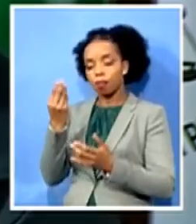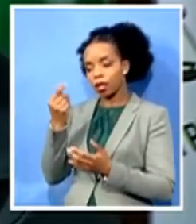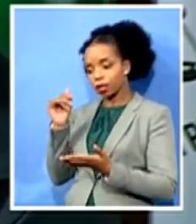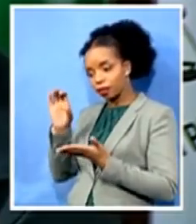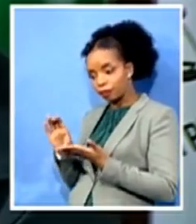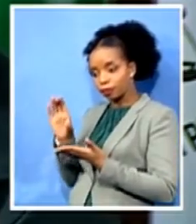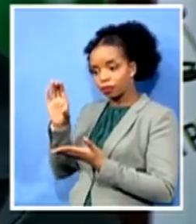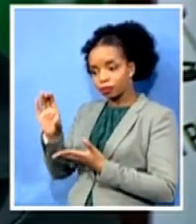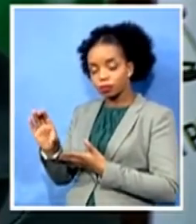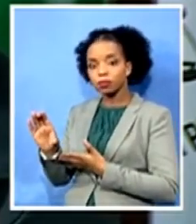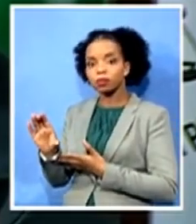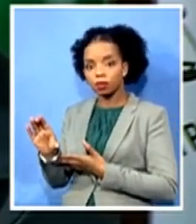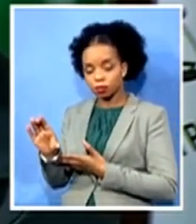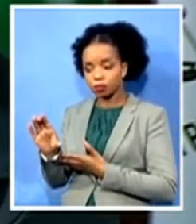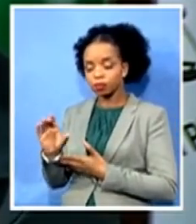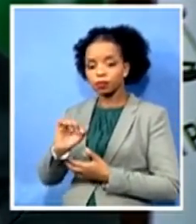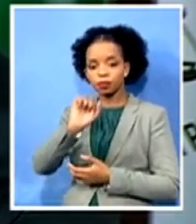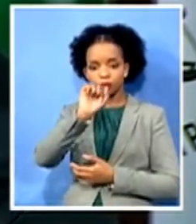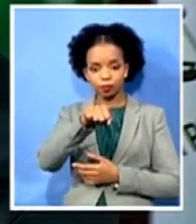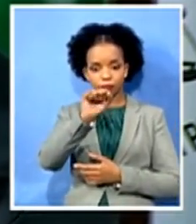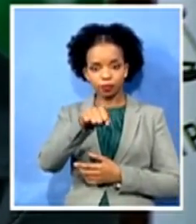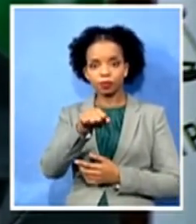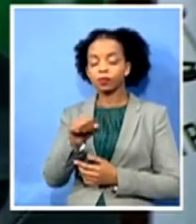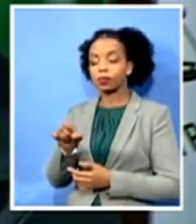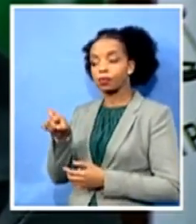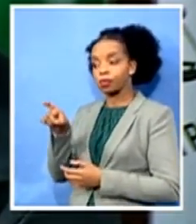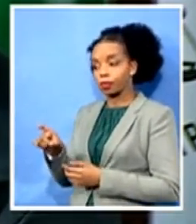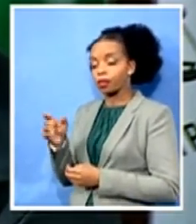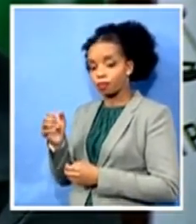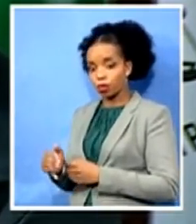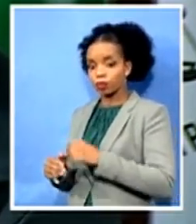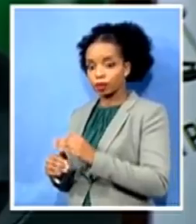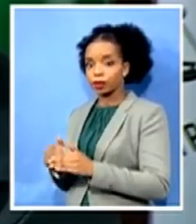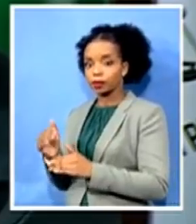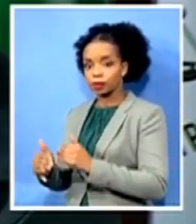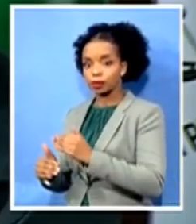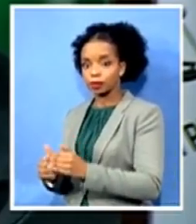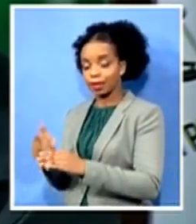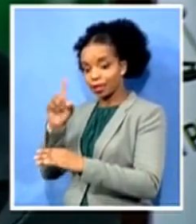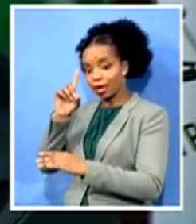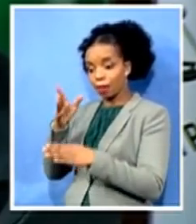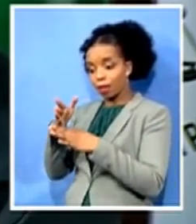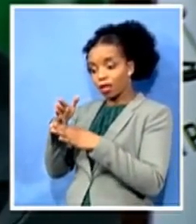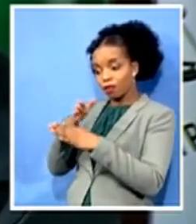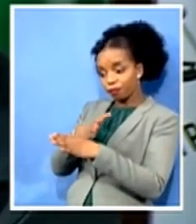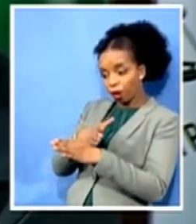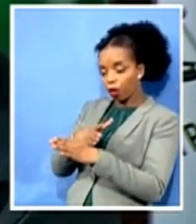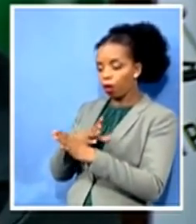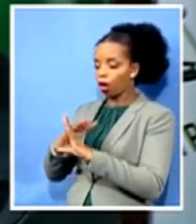that process, before it was abandoned, had included